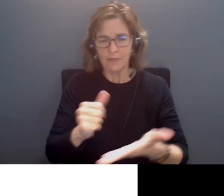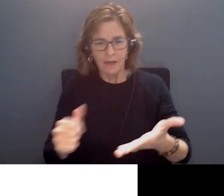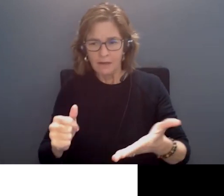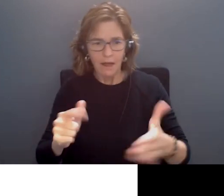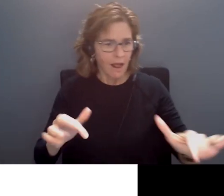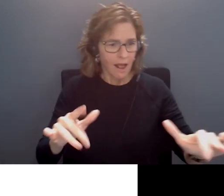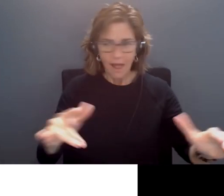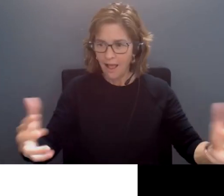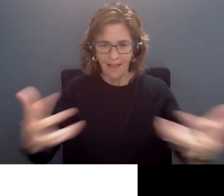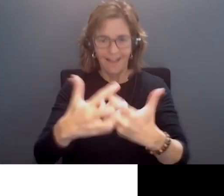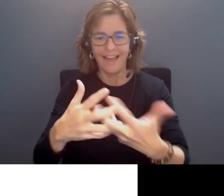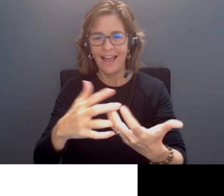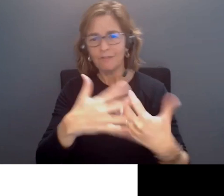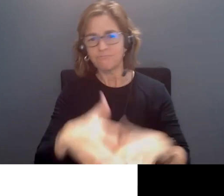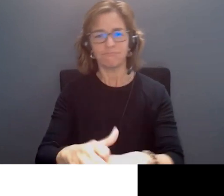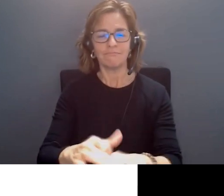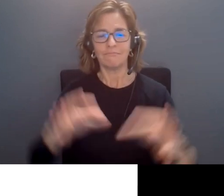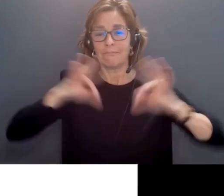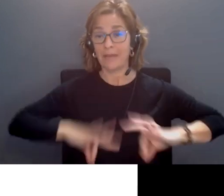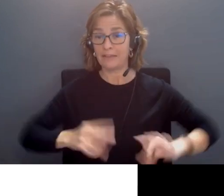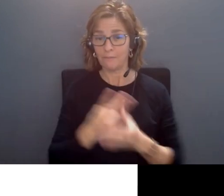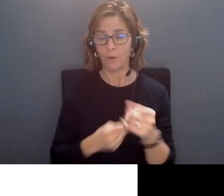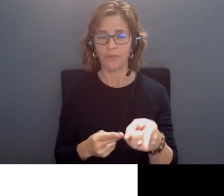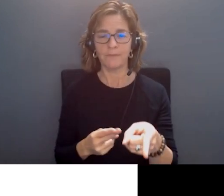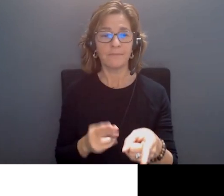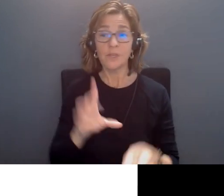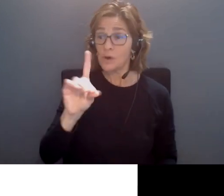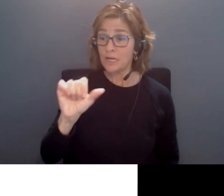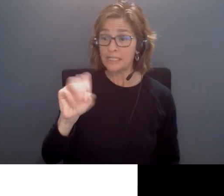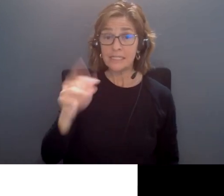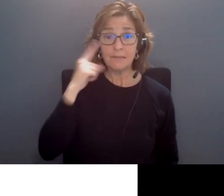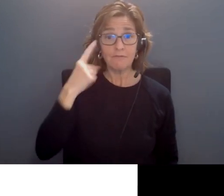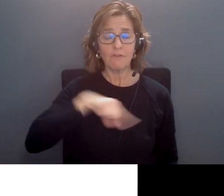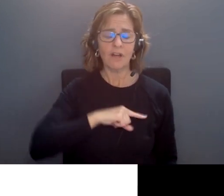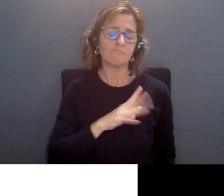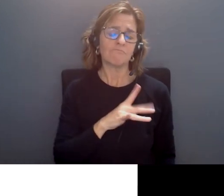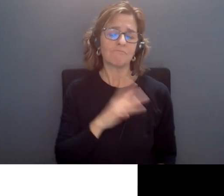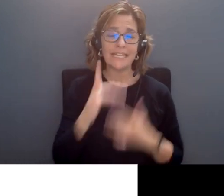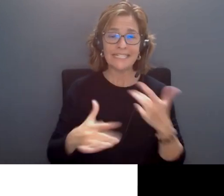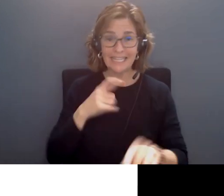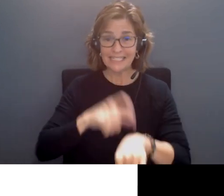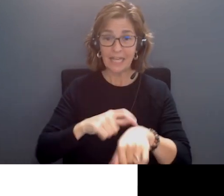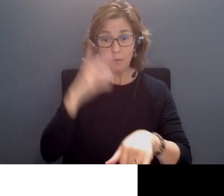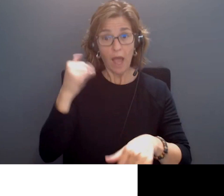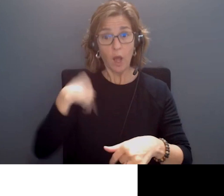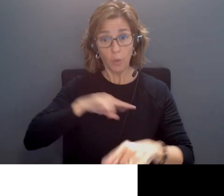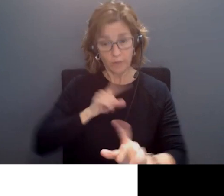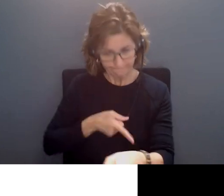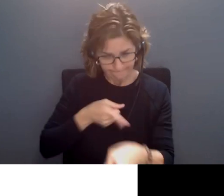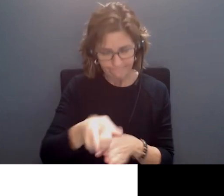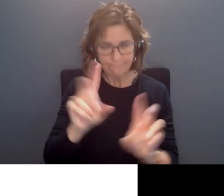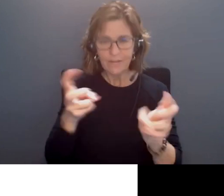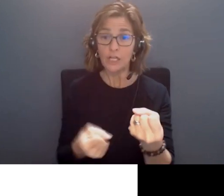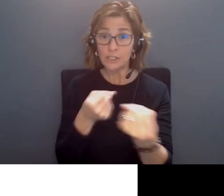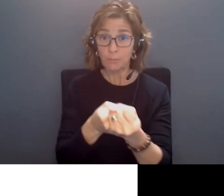So DEAM is a very exciting time for us who are working in the supported employment field. It provides us with an